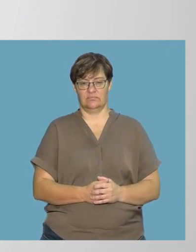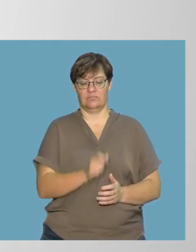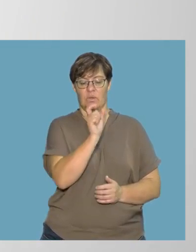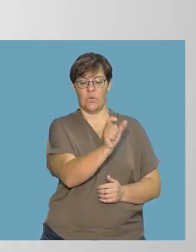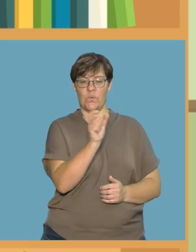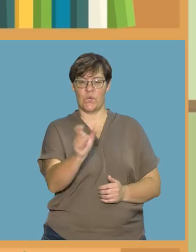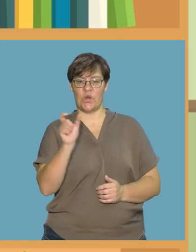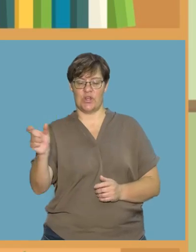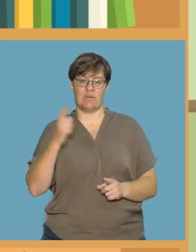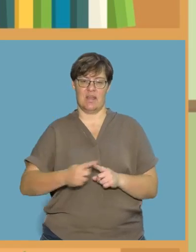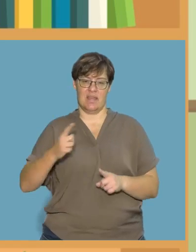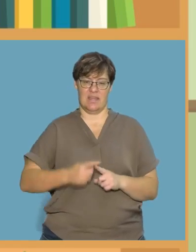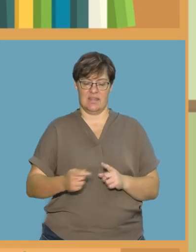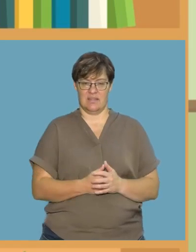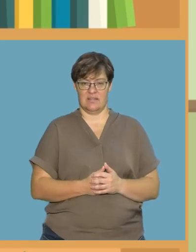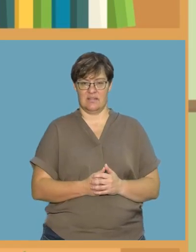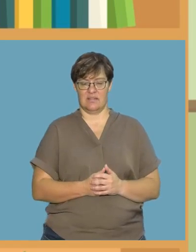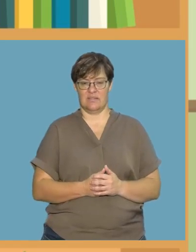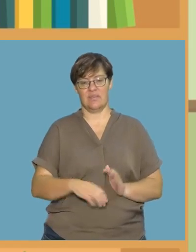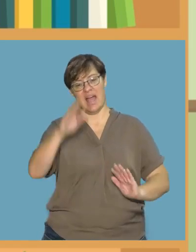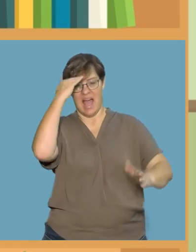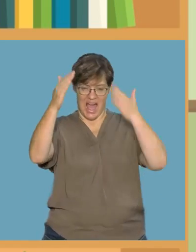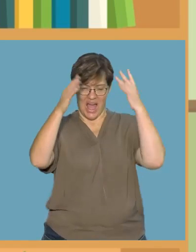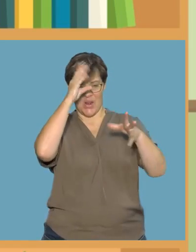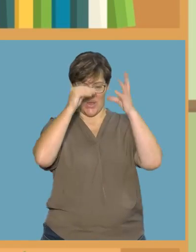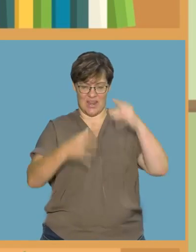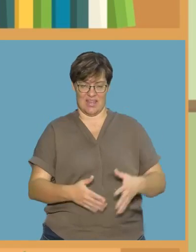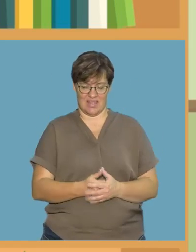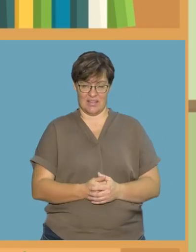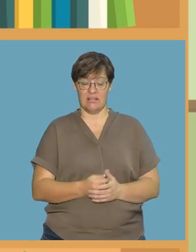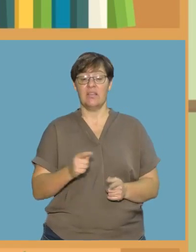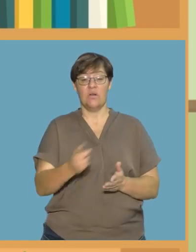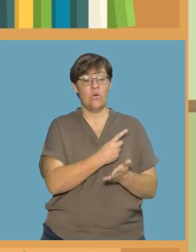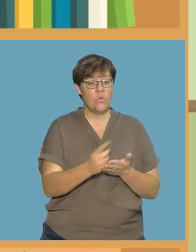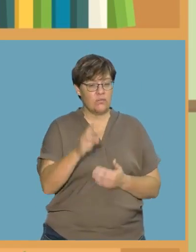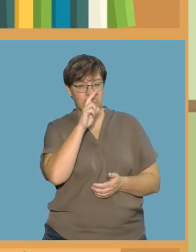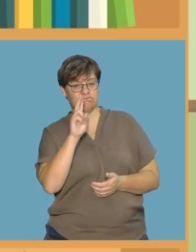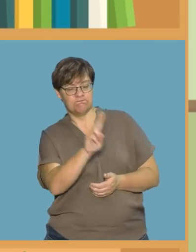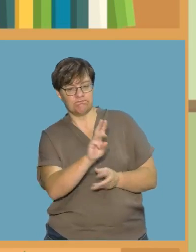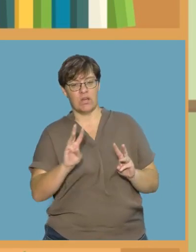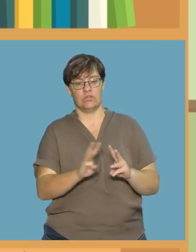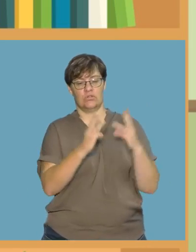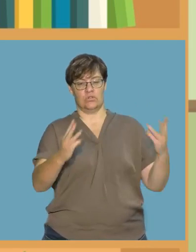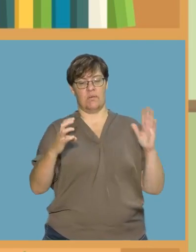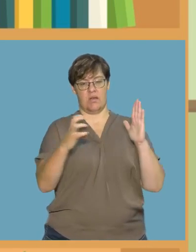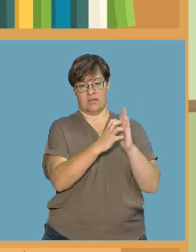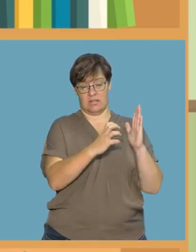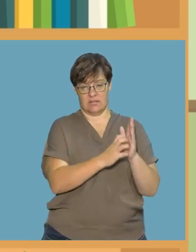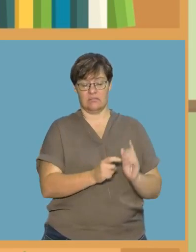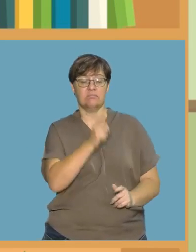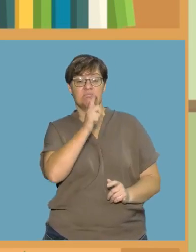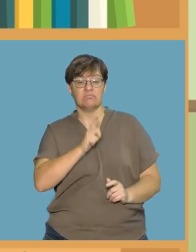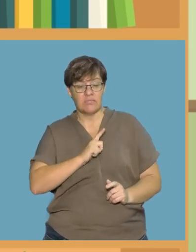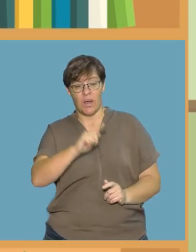Wordplay. Hello, learners. This week we are looking at a newspaper article. It tells us about a boy who